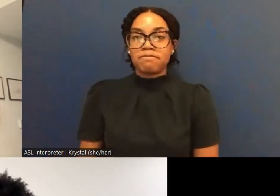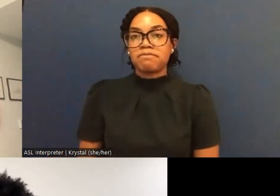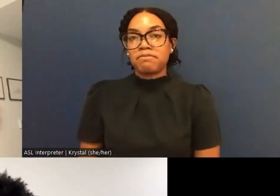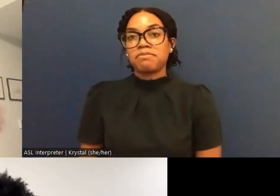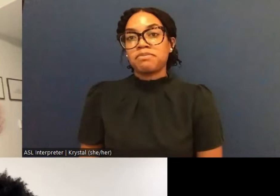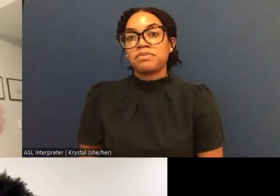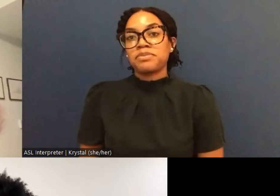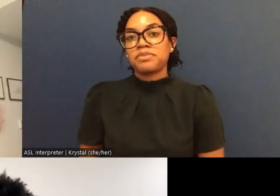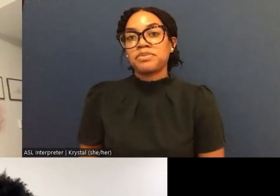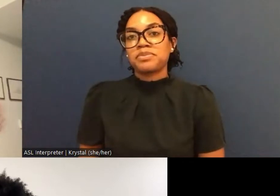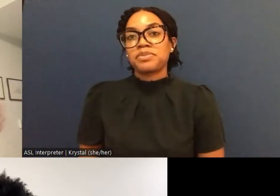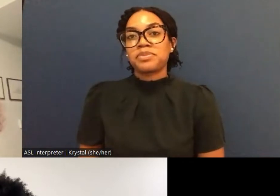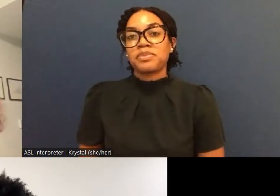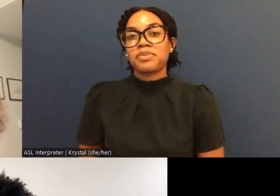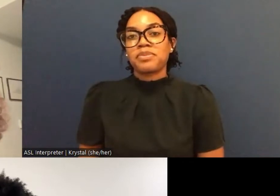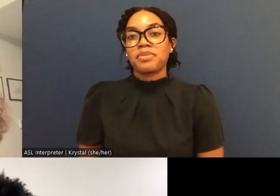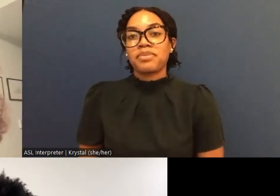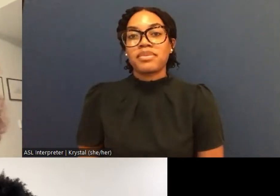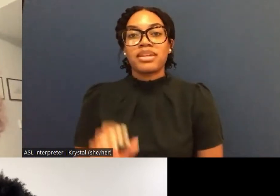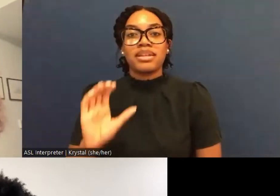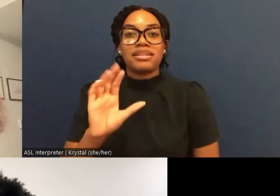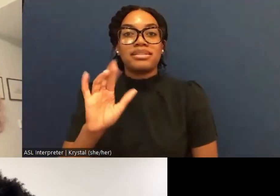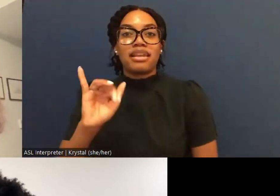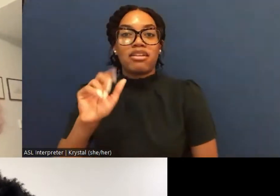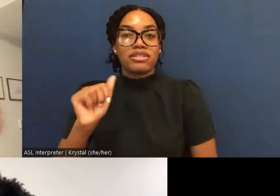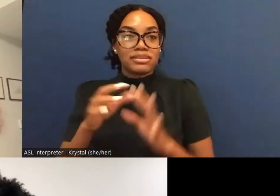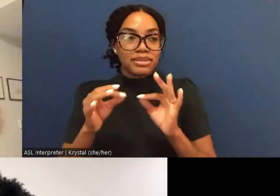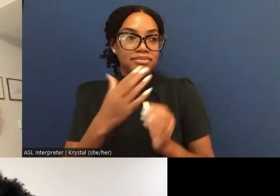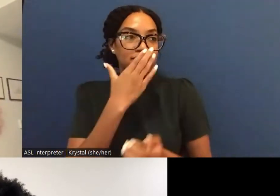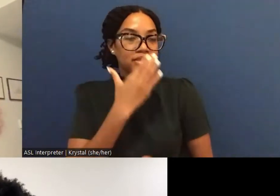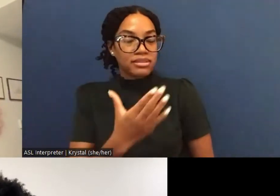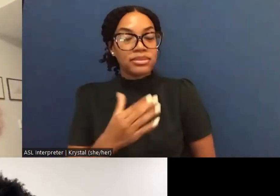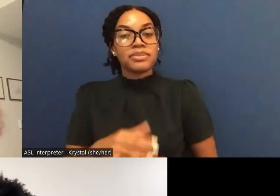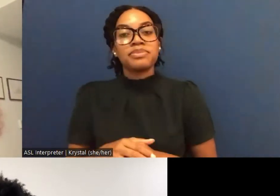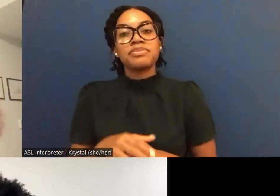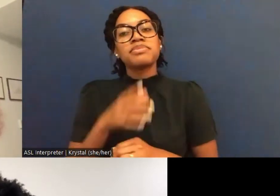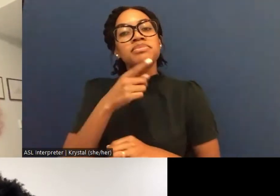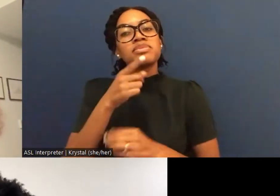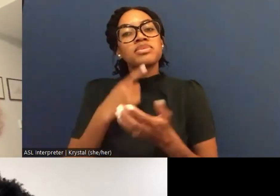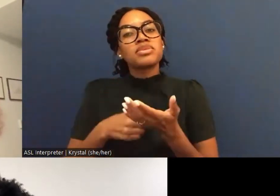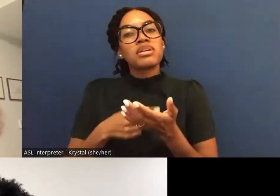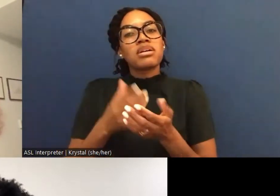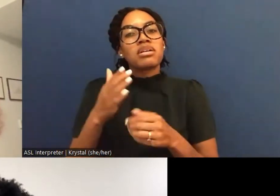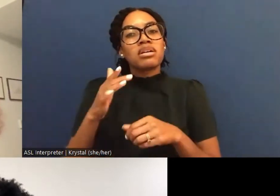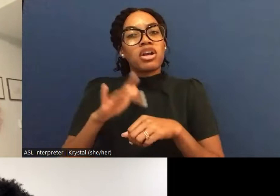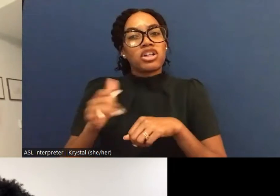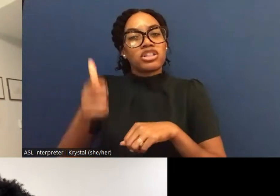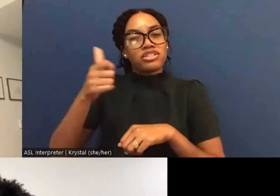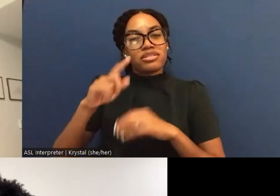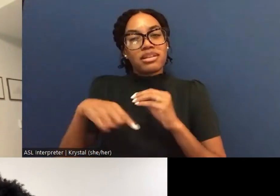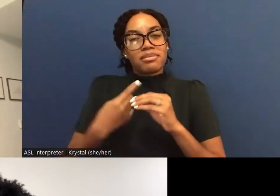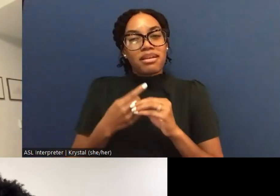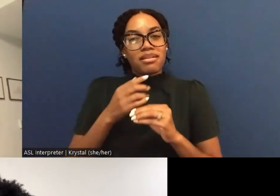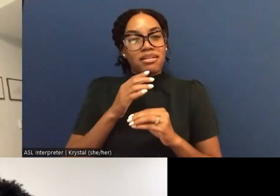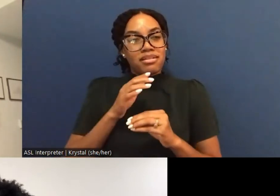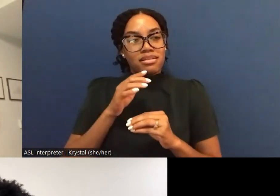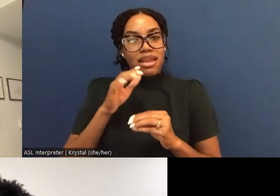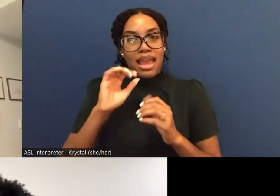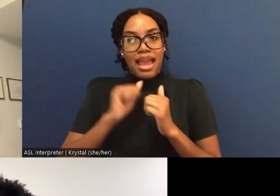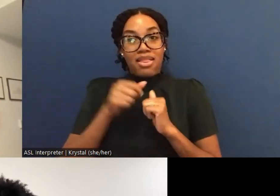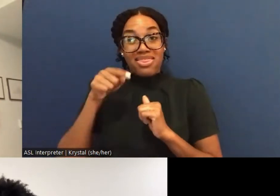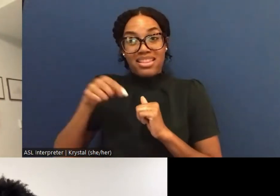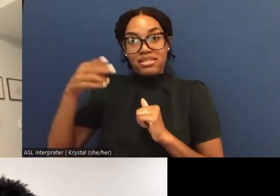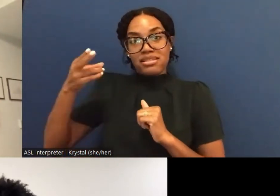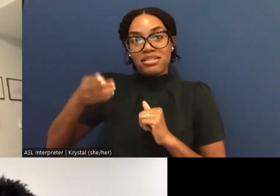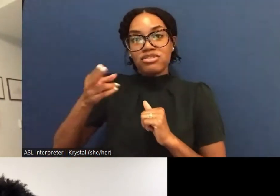Thank you. And you talked a little bit earlier about how this history comes very much from your own history. And so